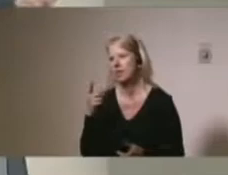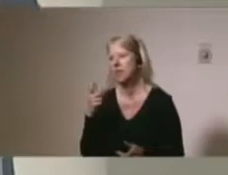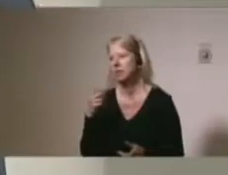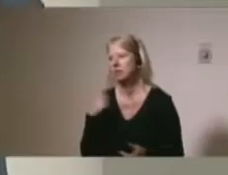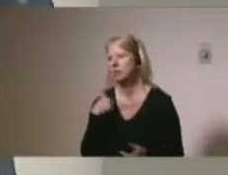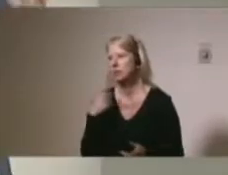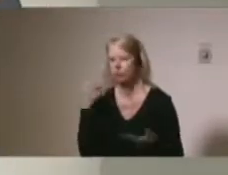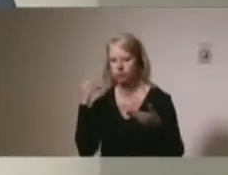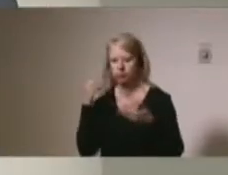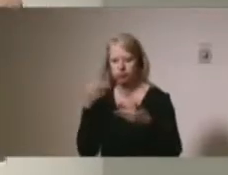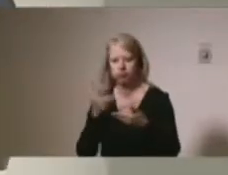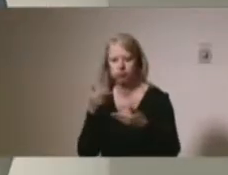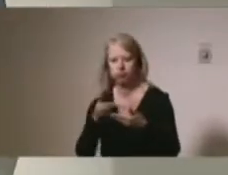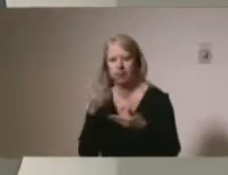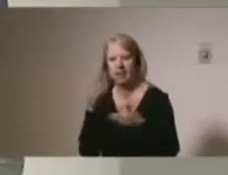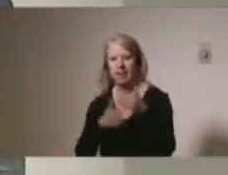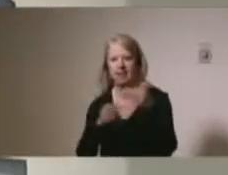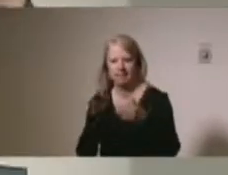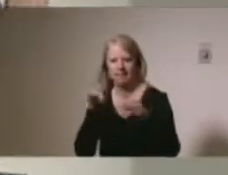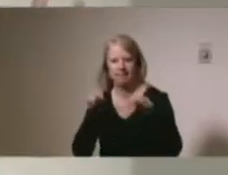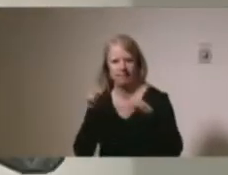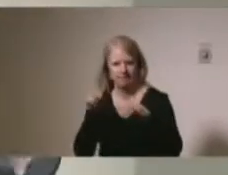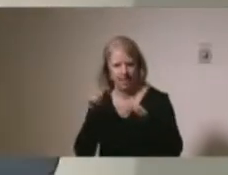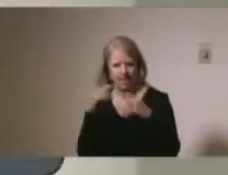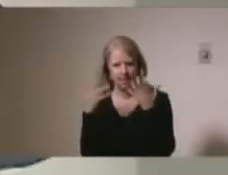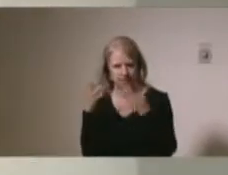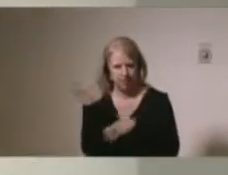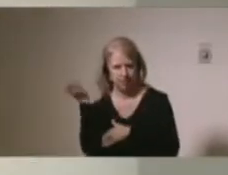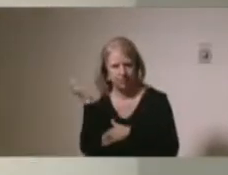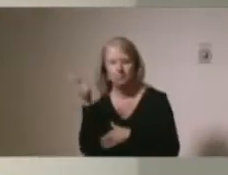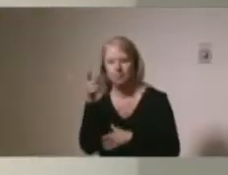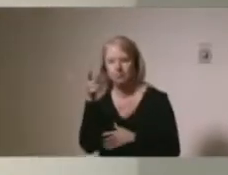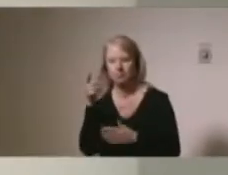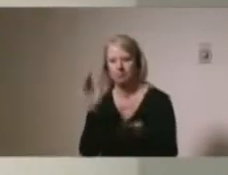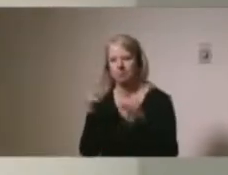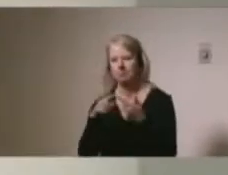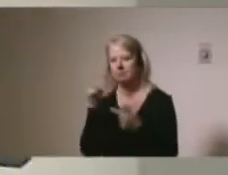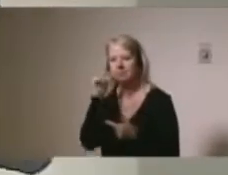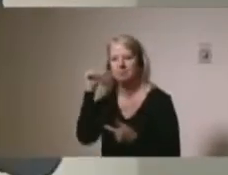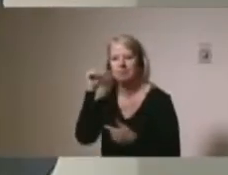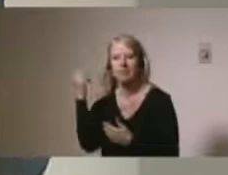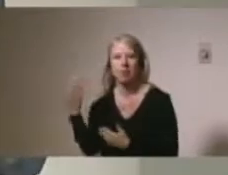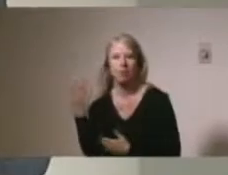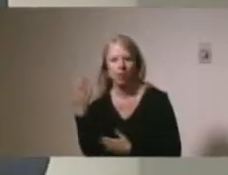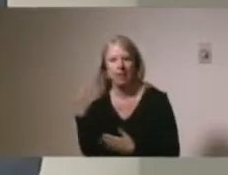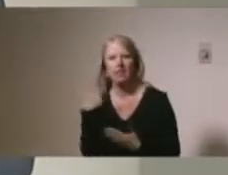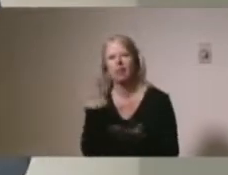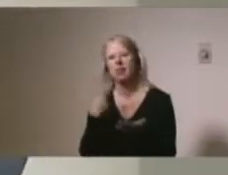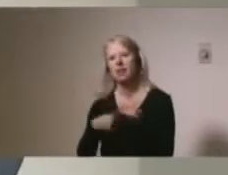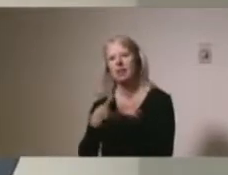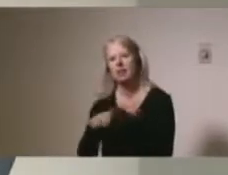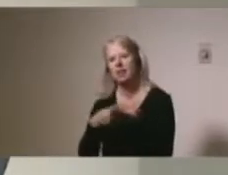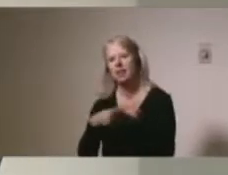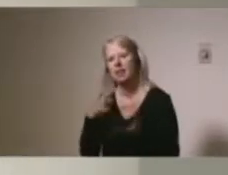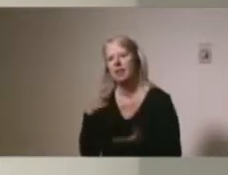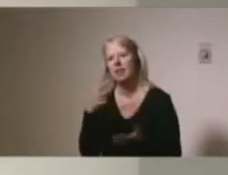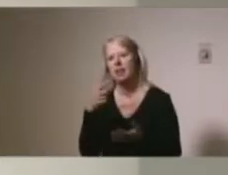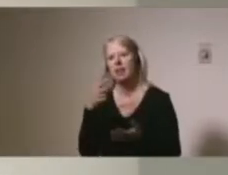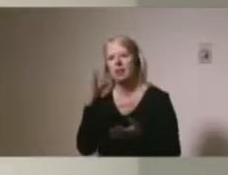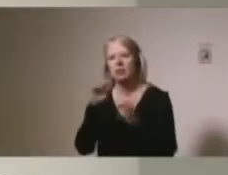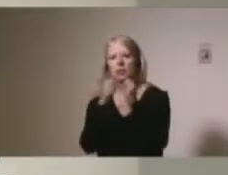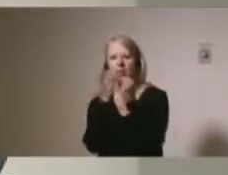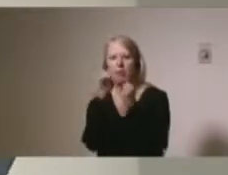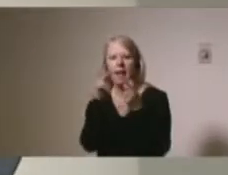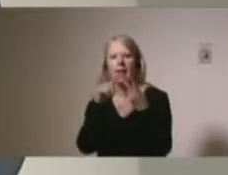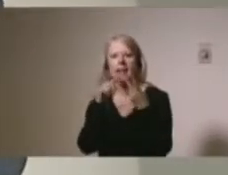symposium, and as you've seen since yesterday morning, we've spoken a lot of social banks, postal